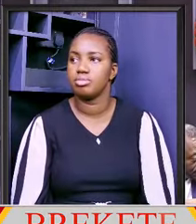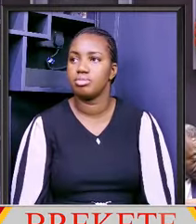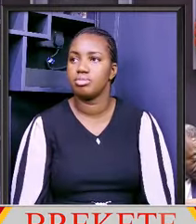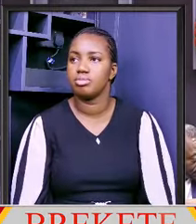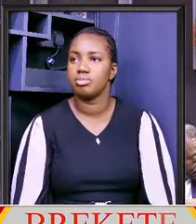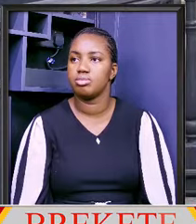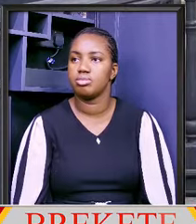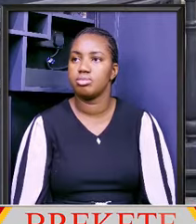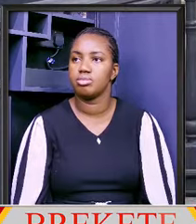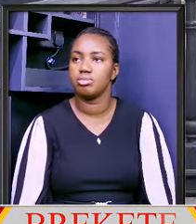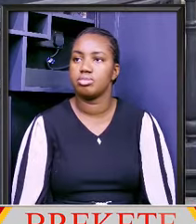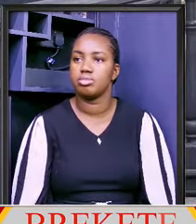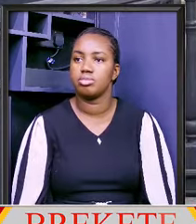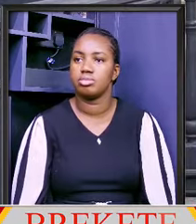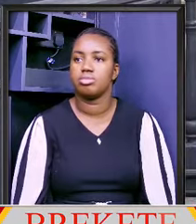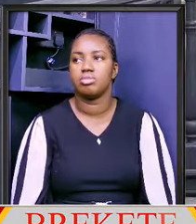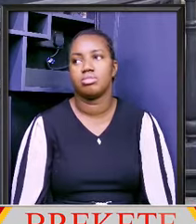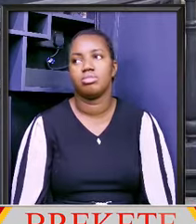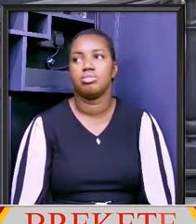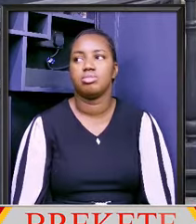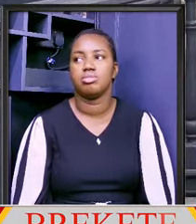Give us his number.